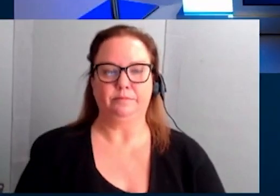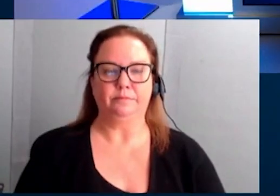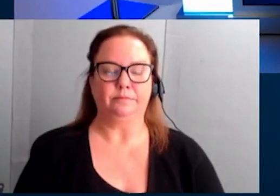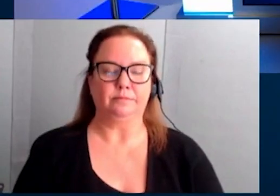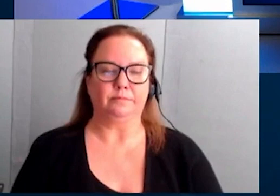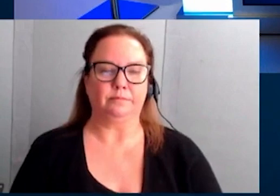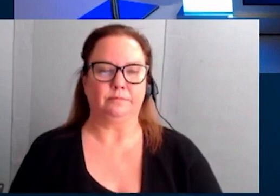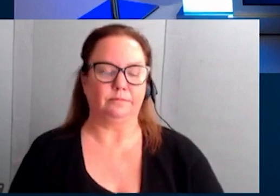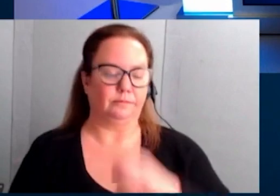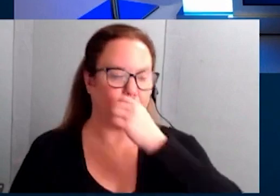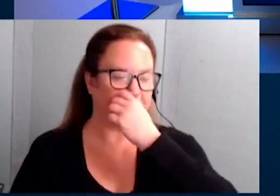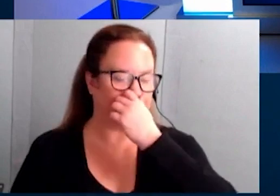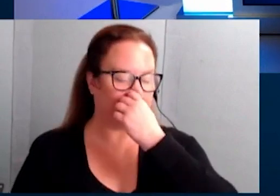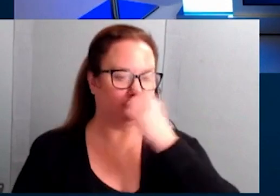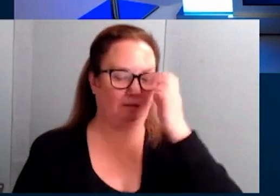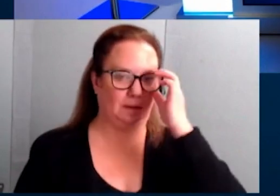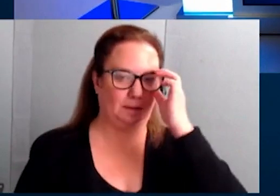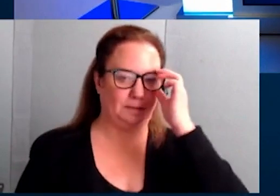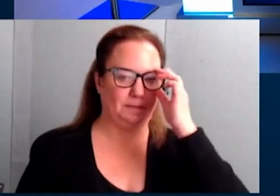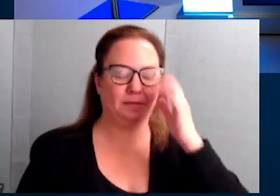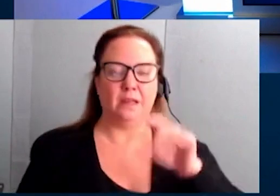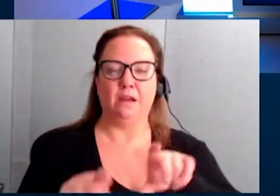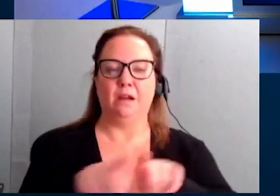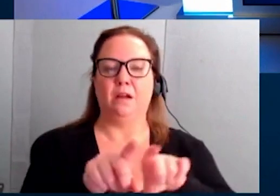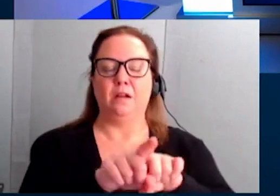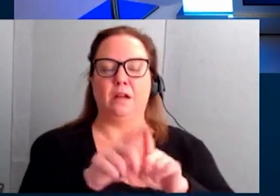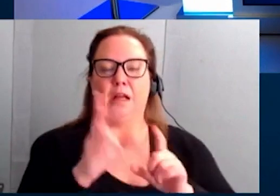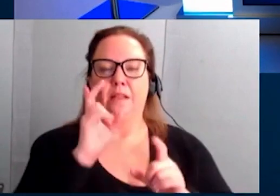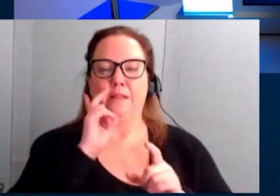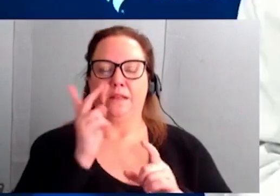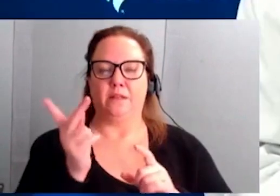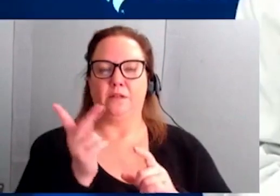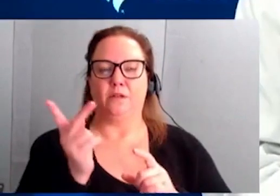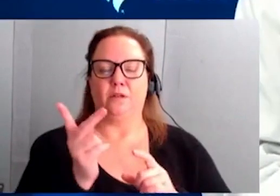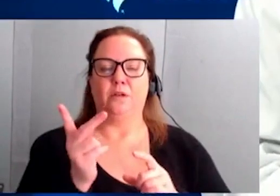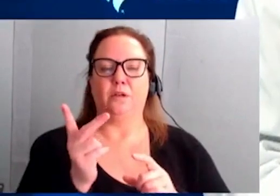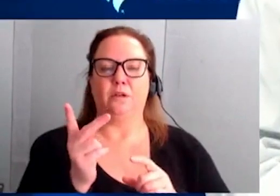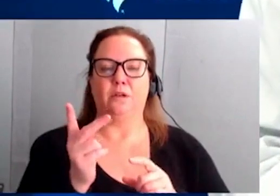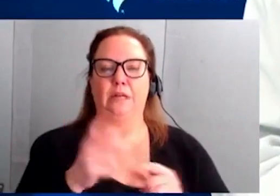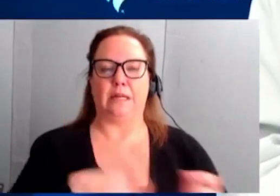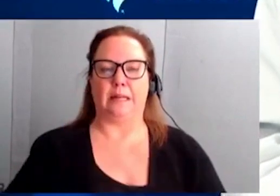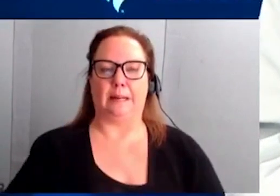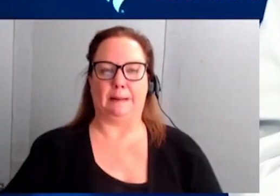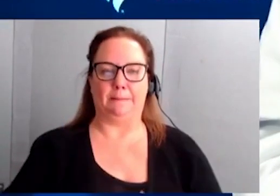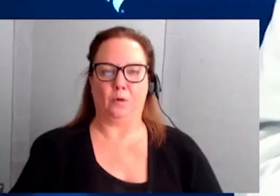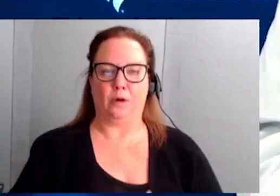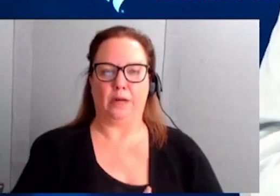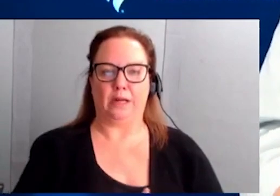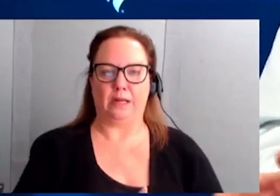think you and Hawkeye can help comment on this. In pregnancy,